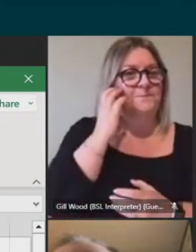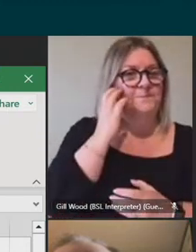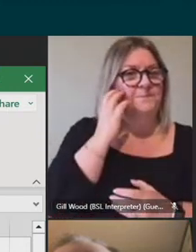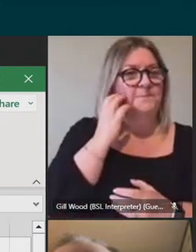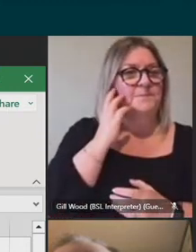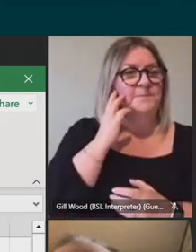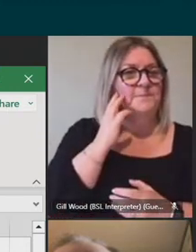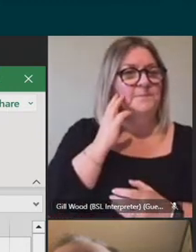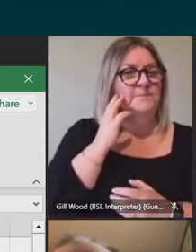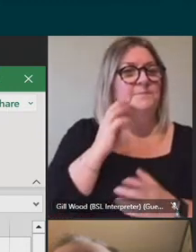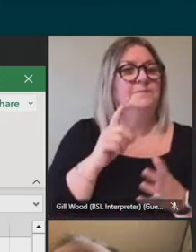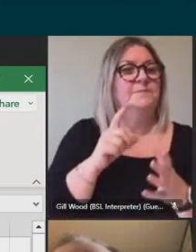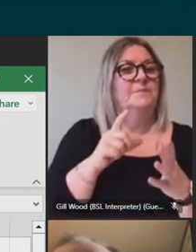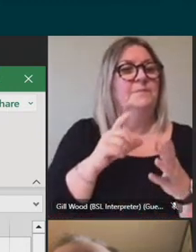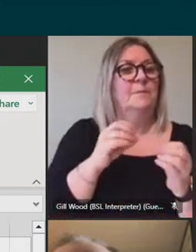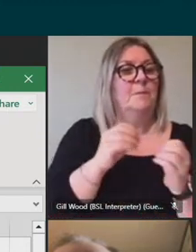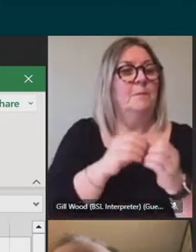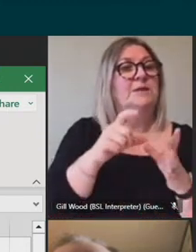Councillor Dashford.